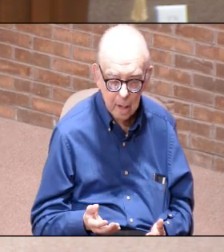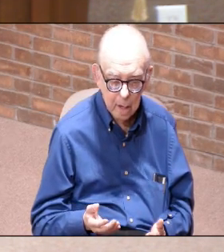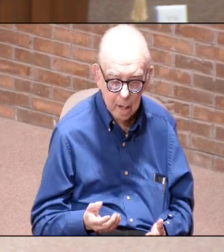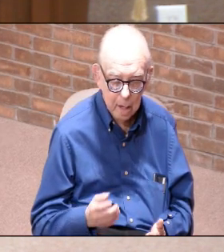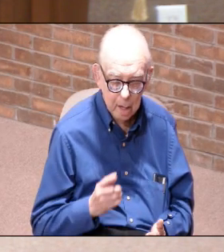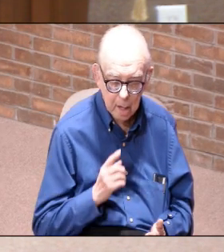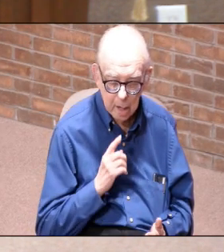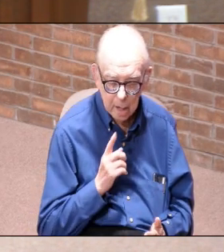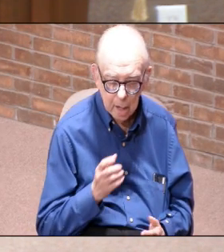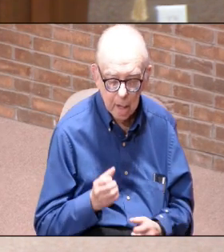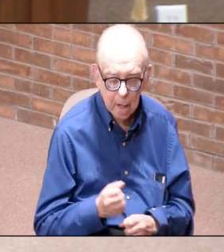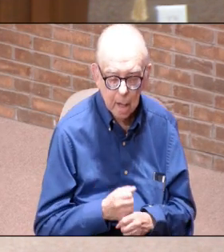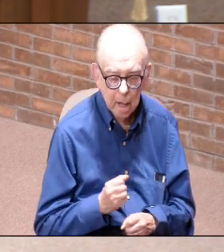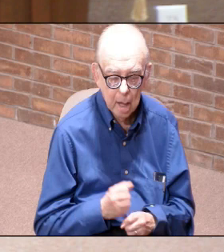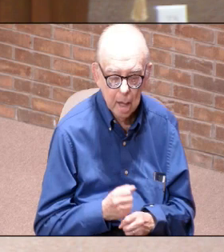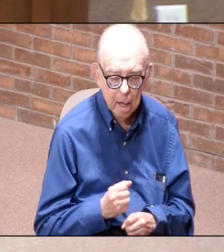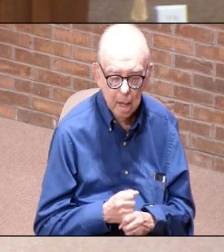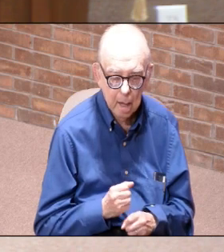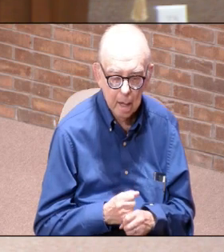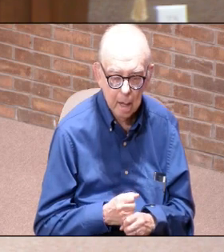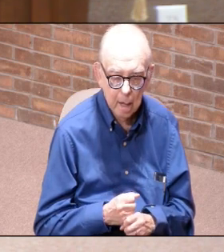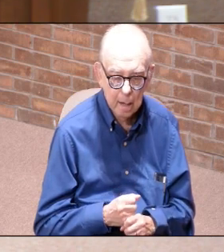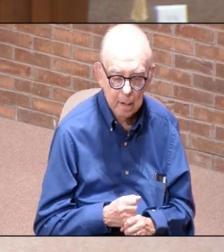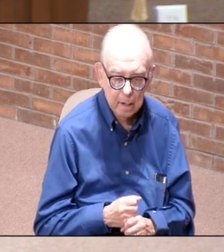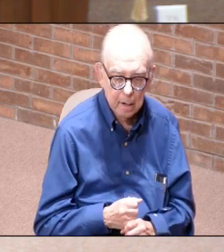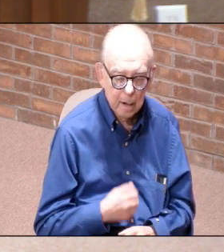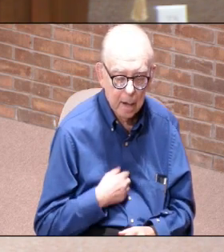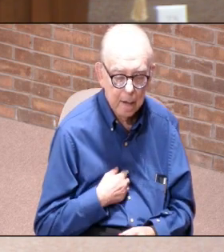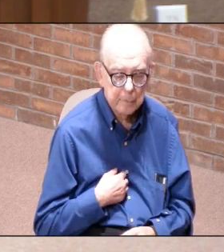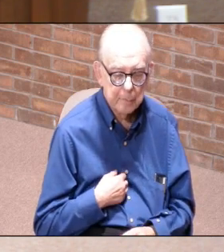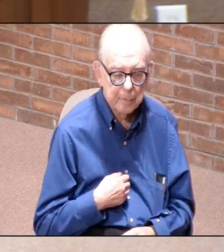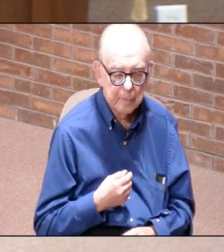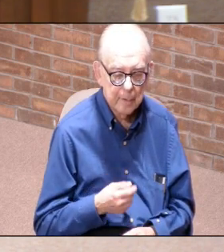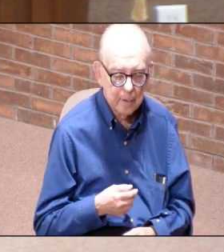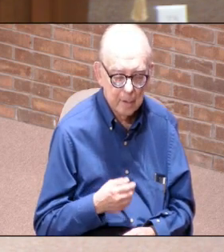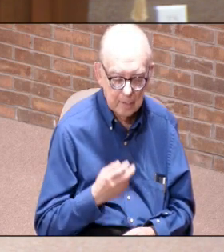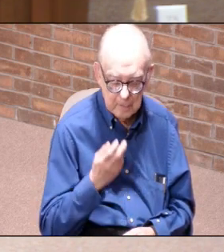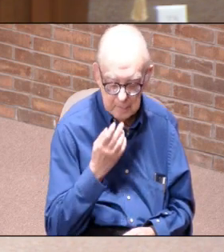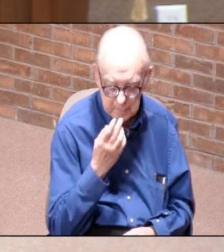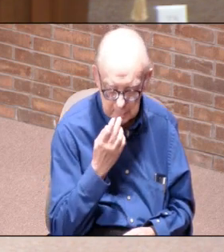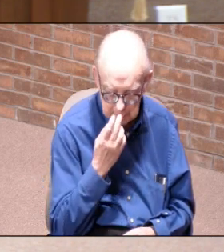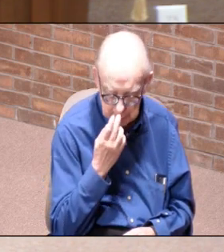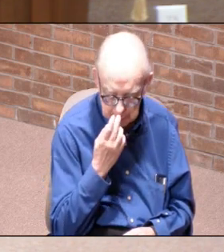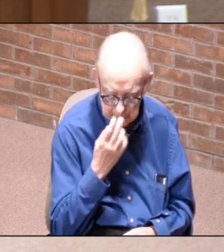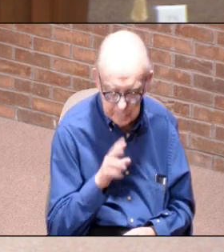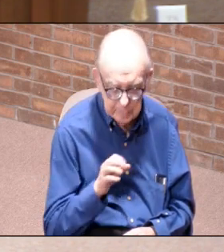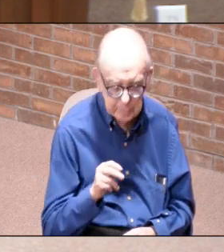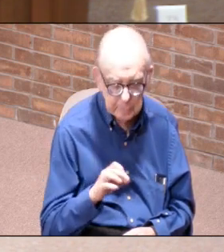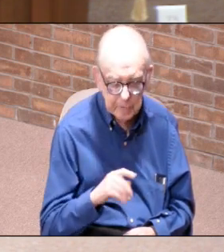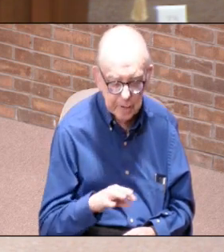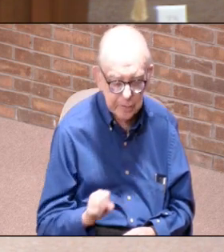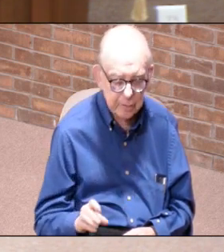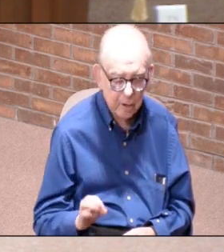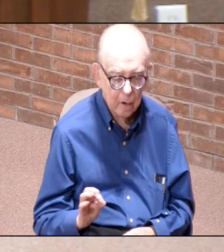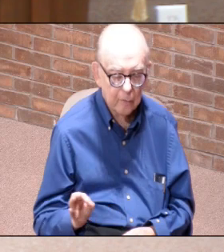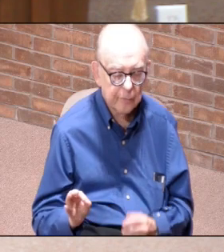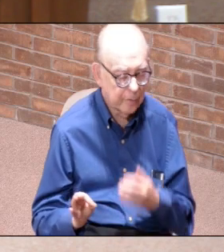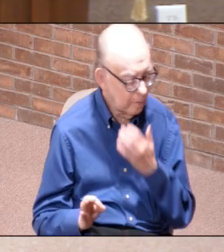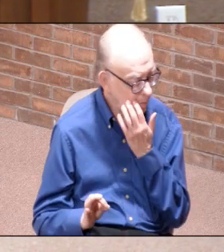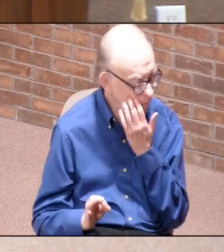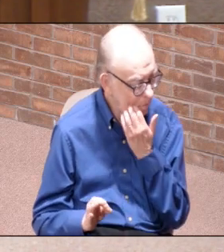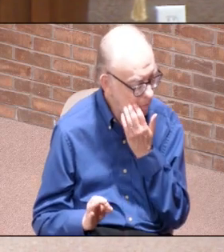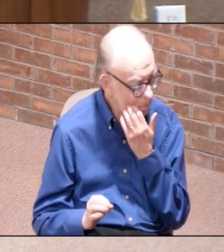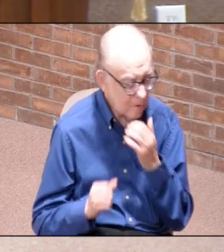I really got P-I-S-S-E-D off. Now, that's not a bad word.